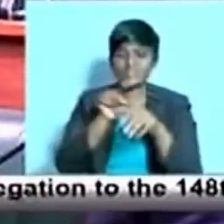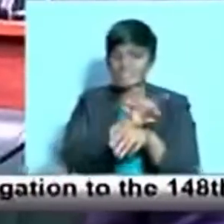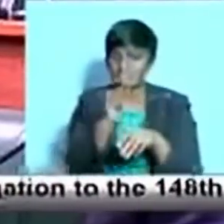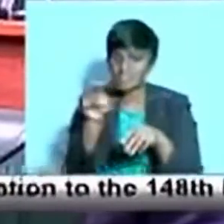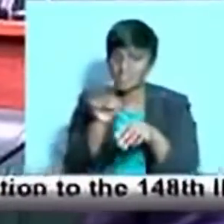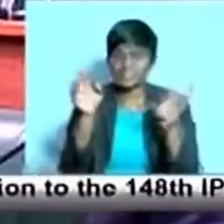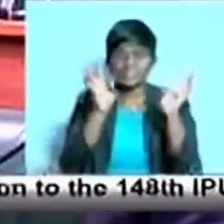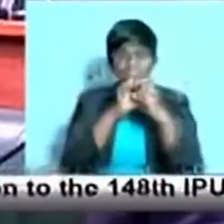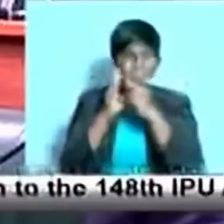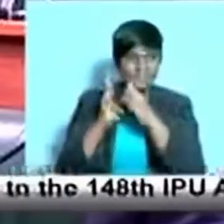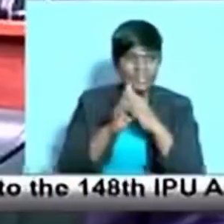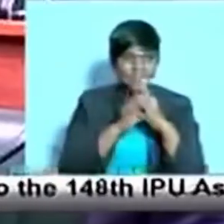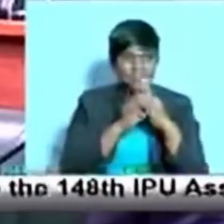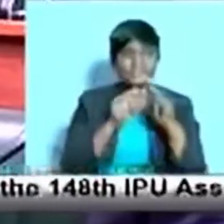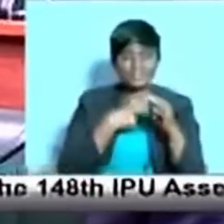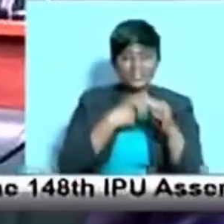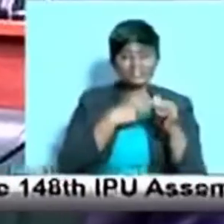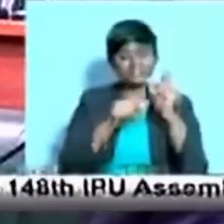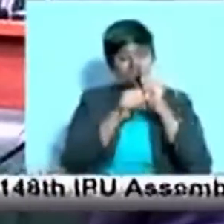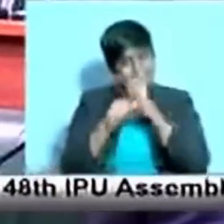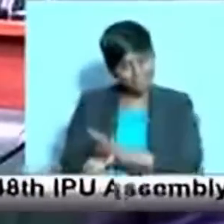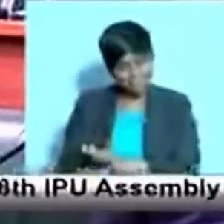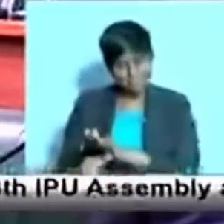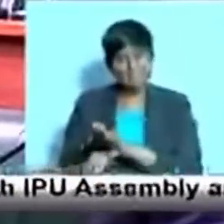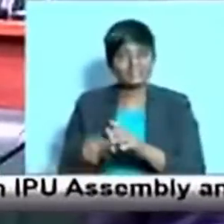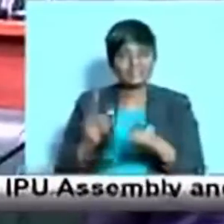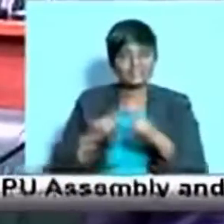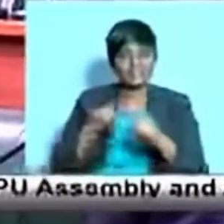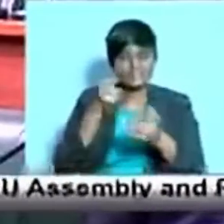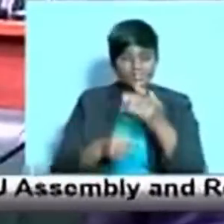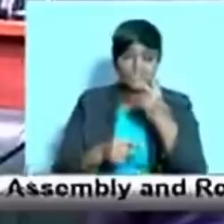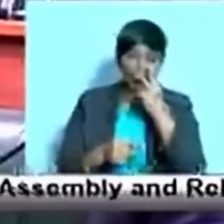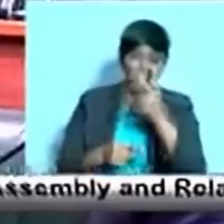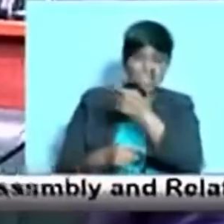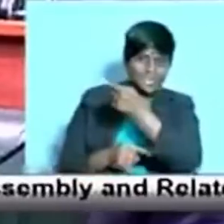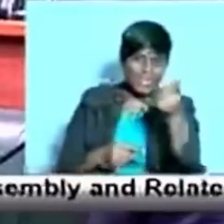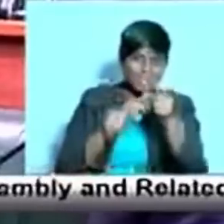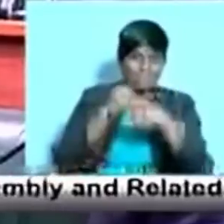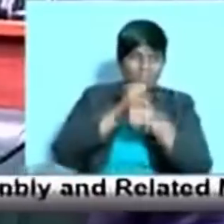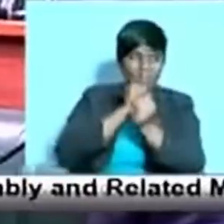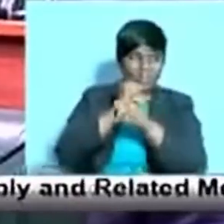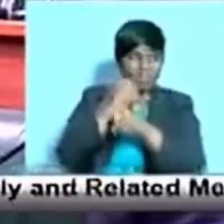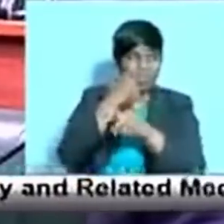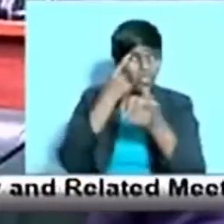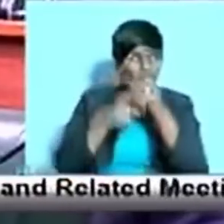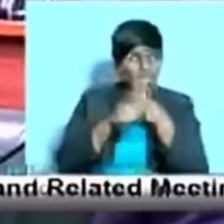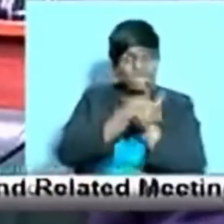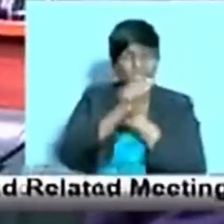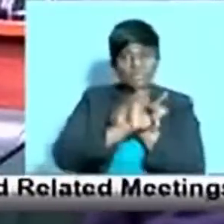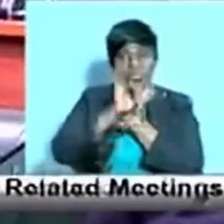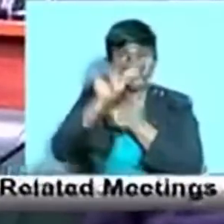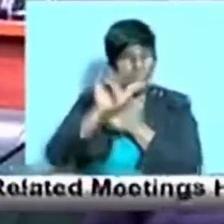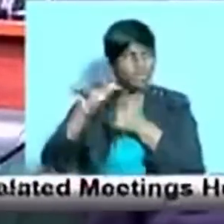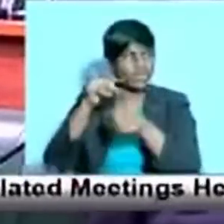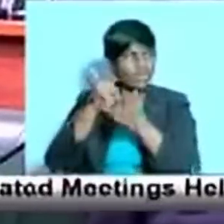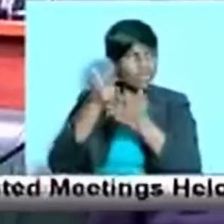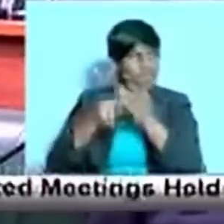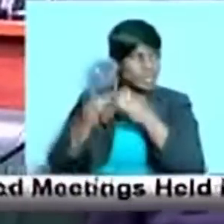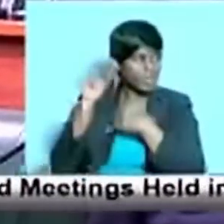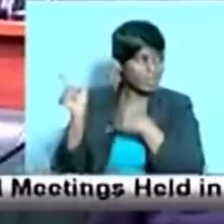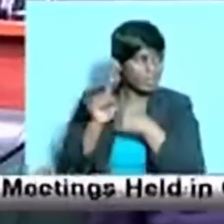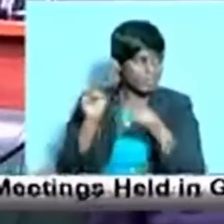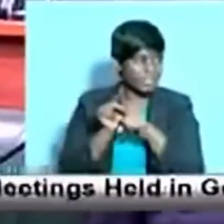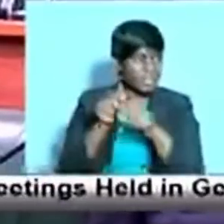these meetings, I'm denied. But to see the composition of those who are traveling, always, and